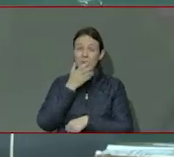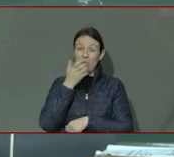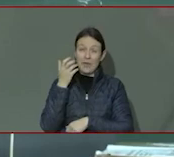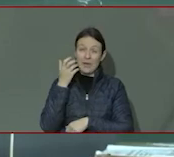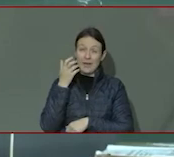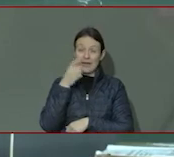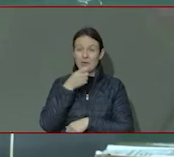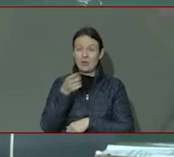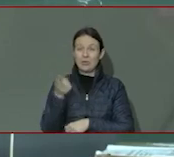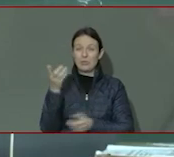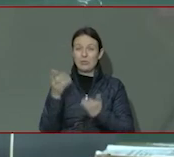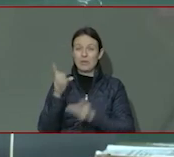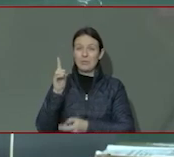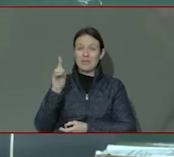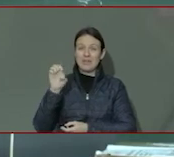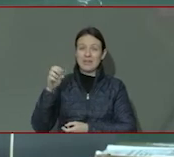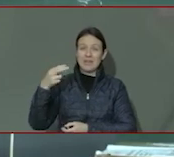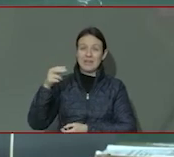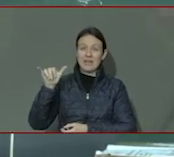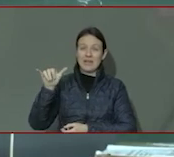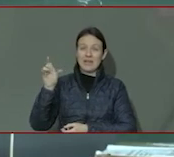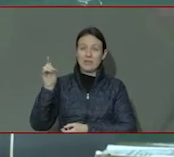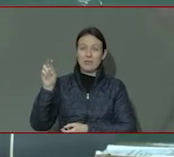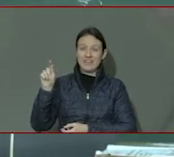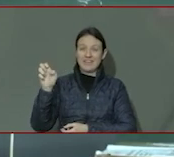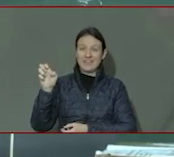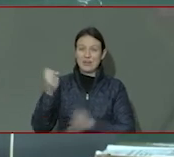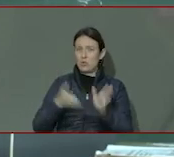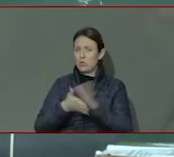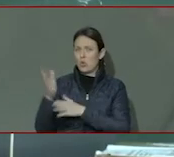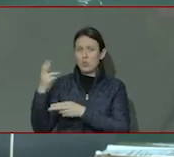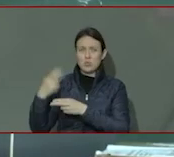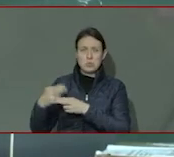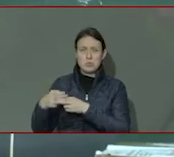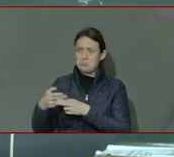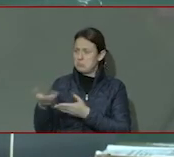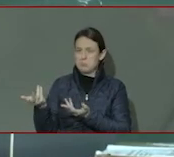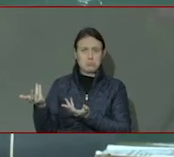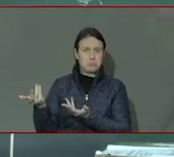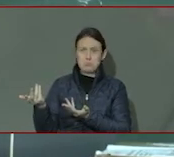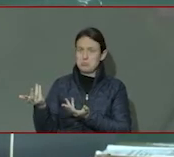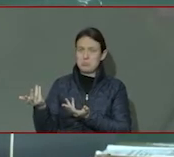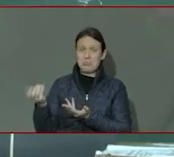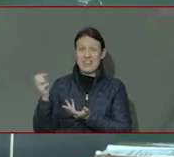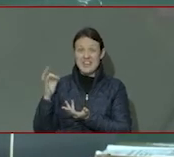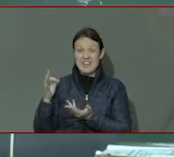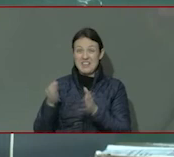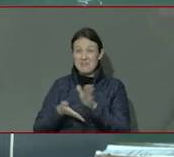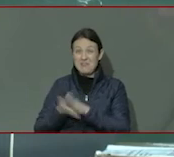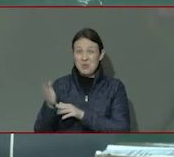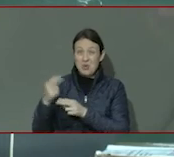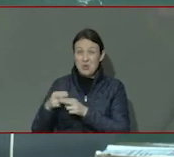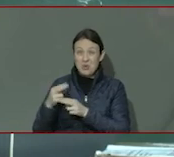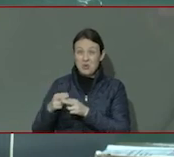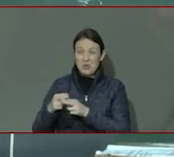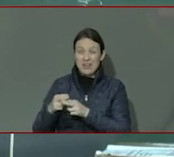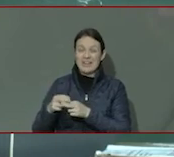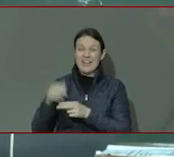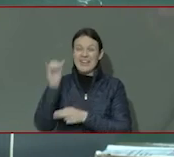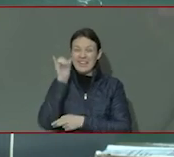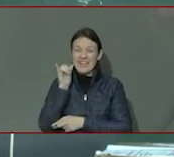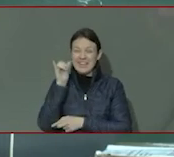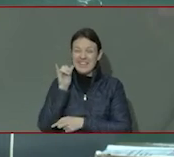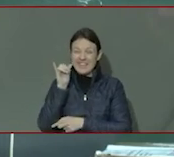don't even go to the toilet. You don't urinate, and if you do, the urine is yellow in color because it